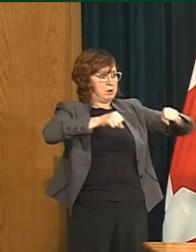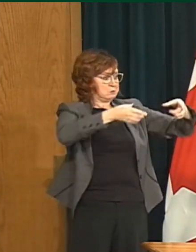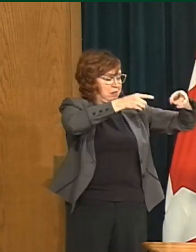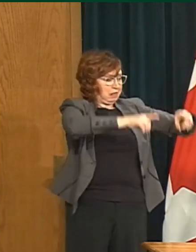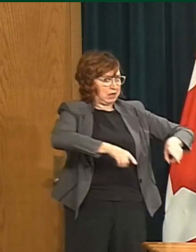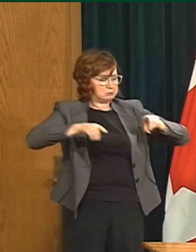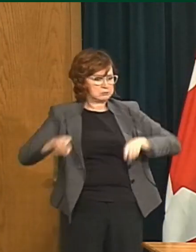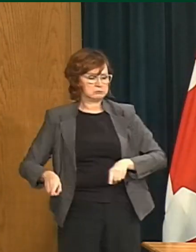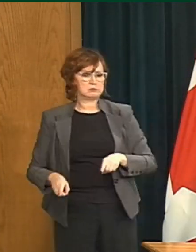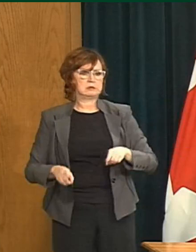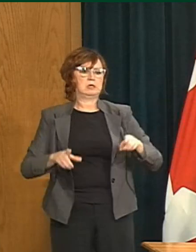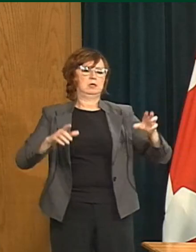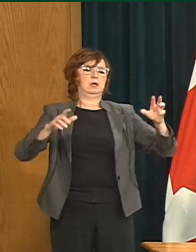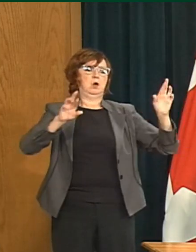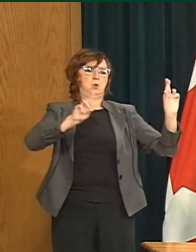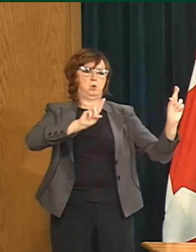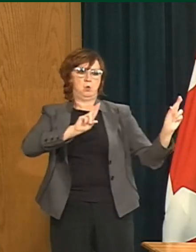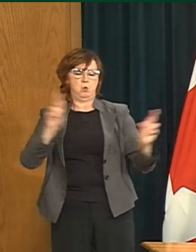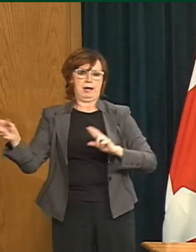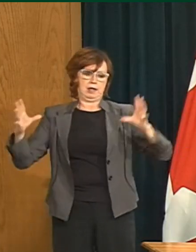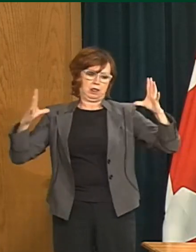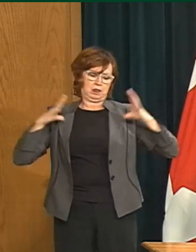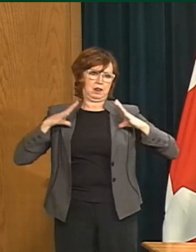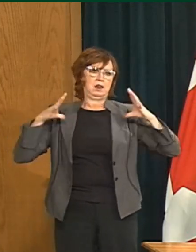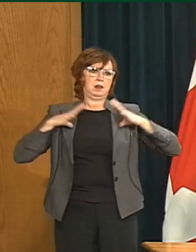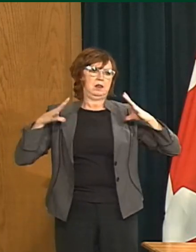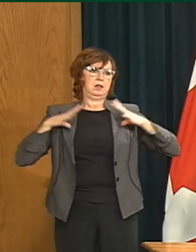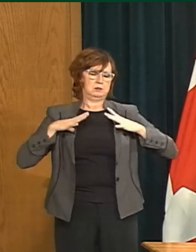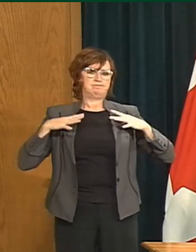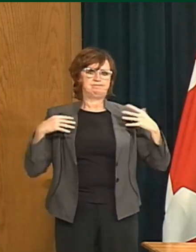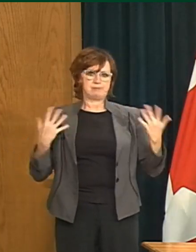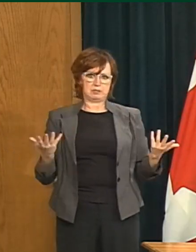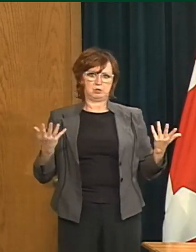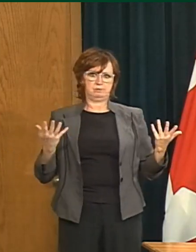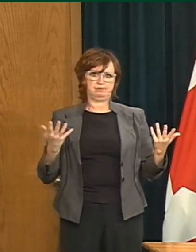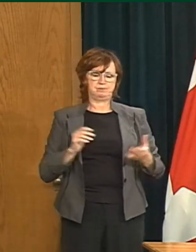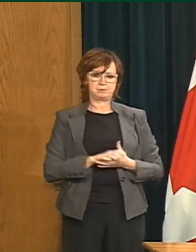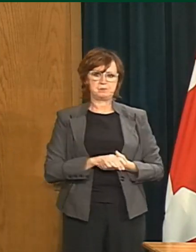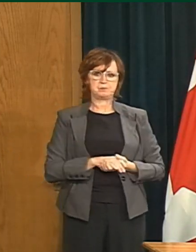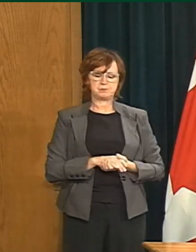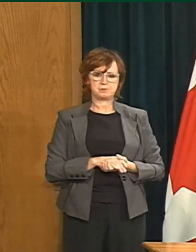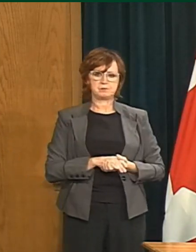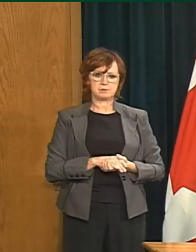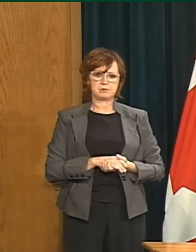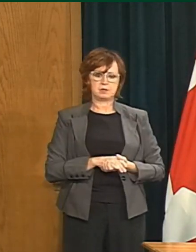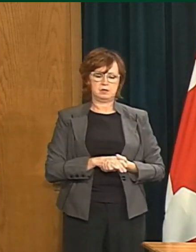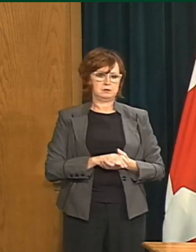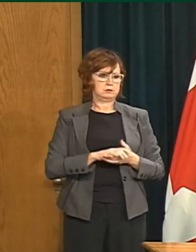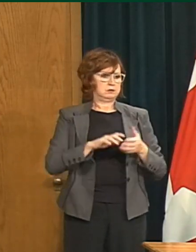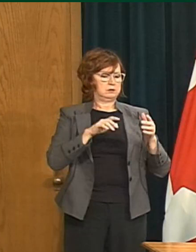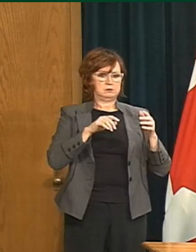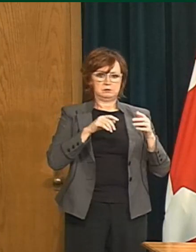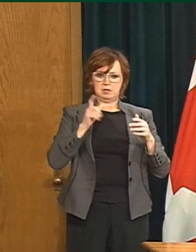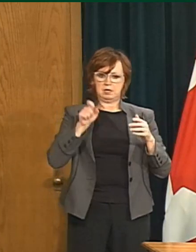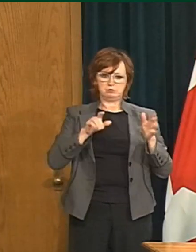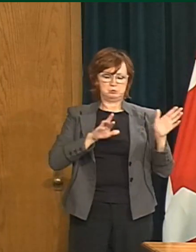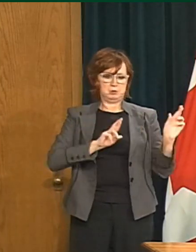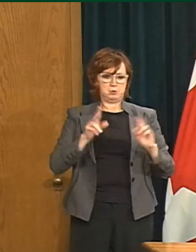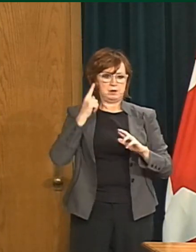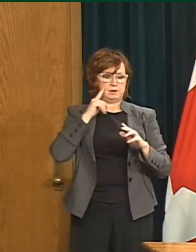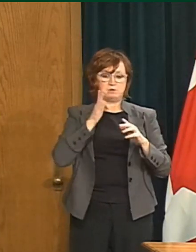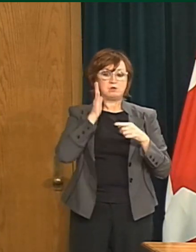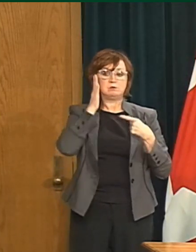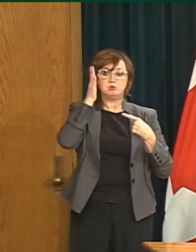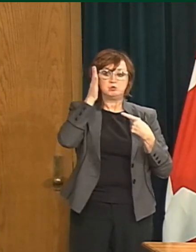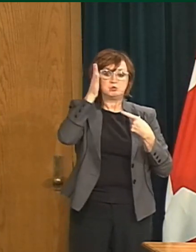model here in the province that will address whatever we're going to be faced with in the weeks and months ahead. From